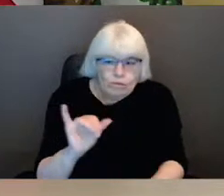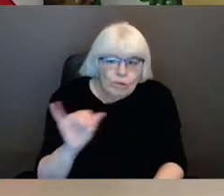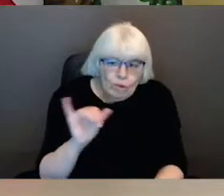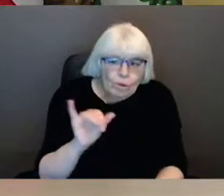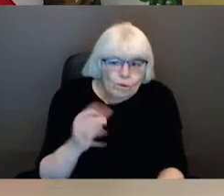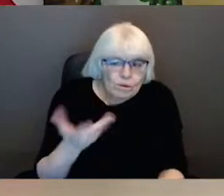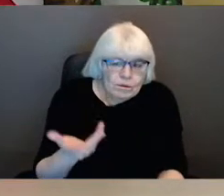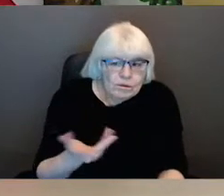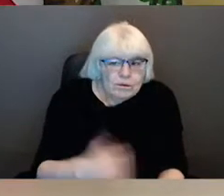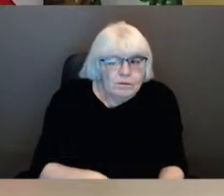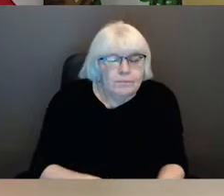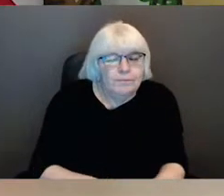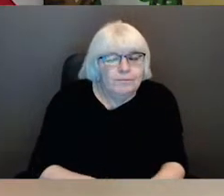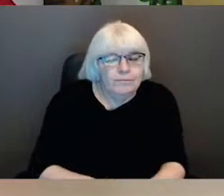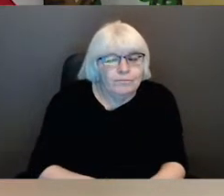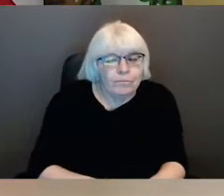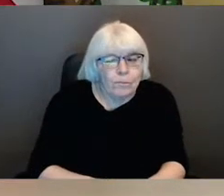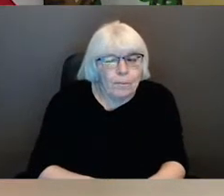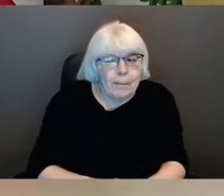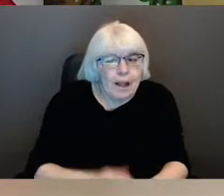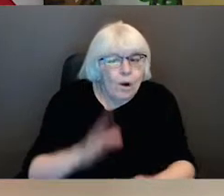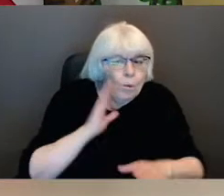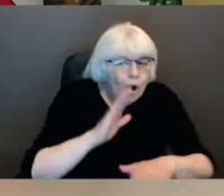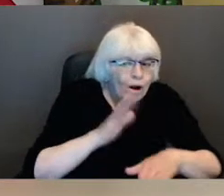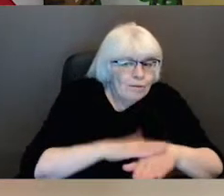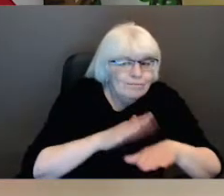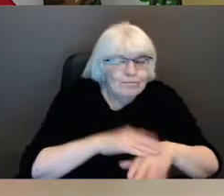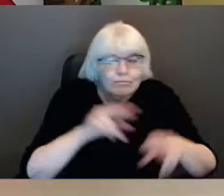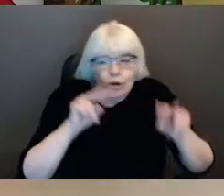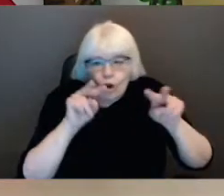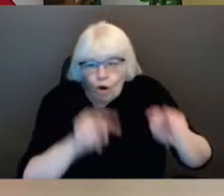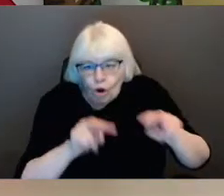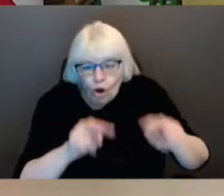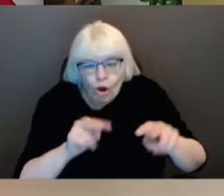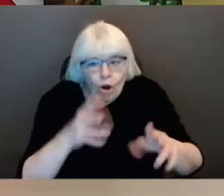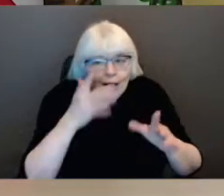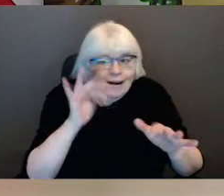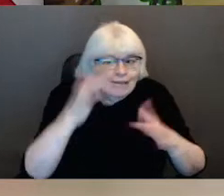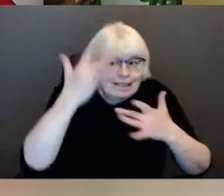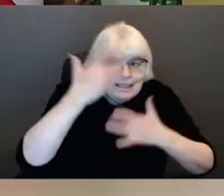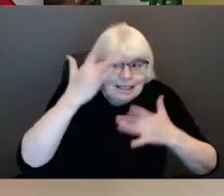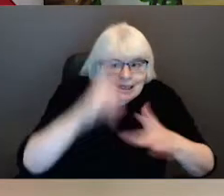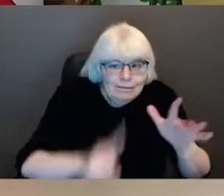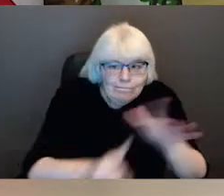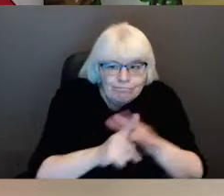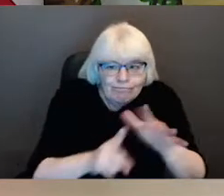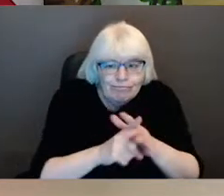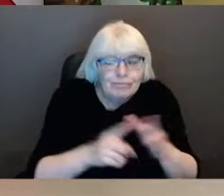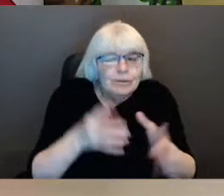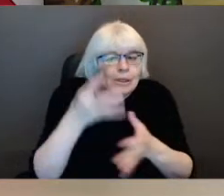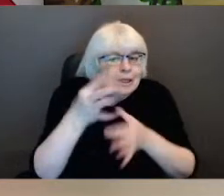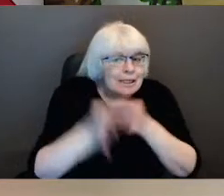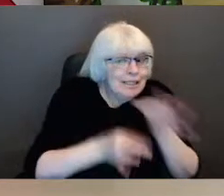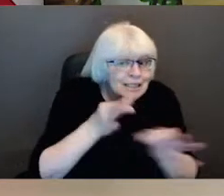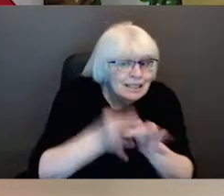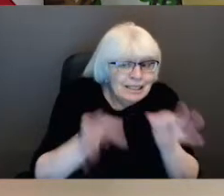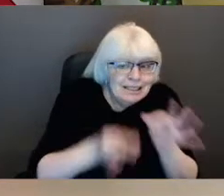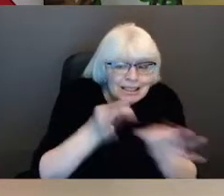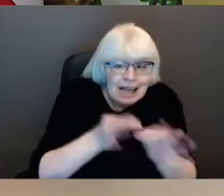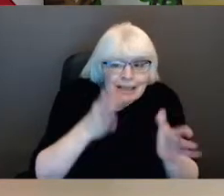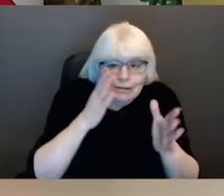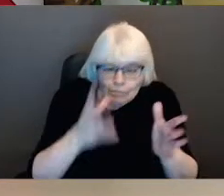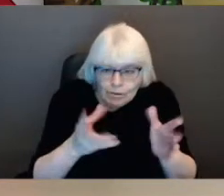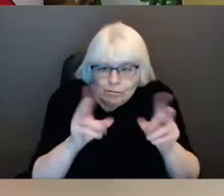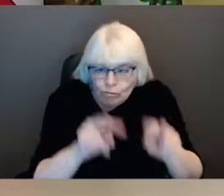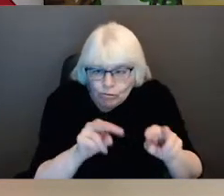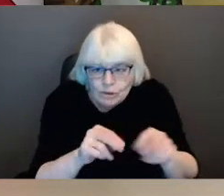watch for symptoms, increase the testing, and some of that direction is in a notification out